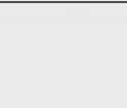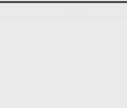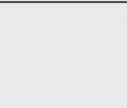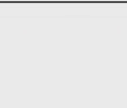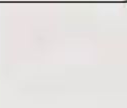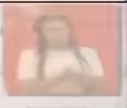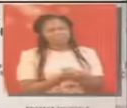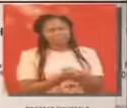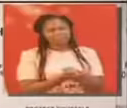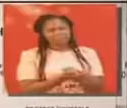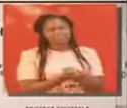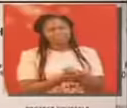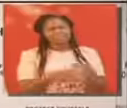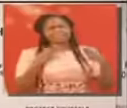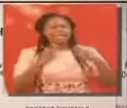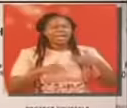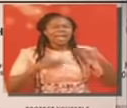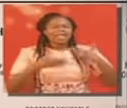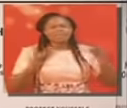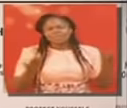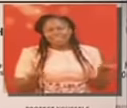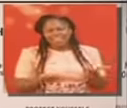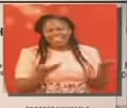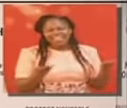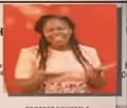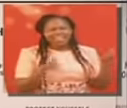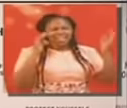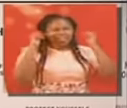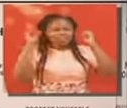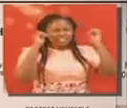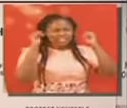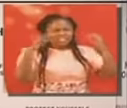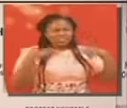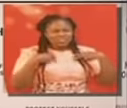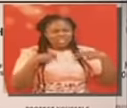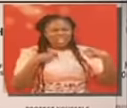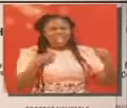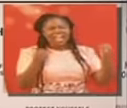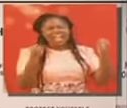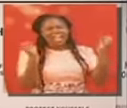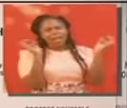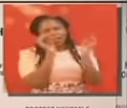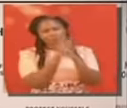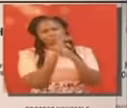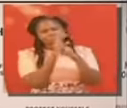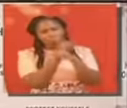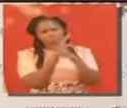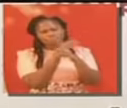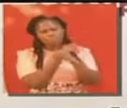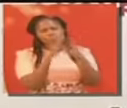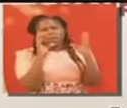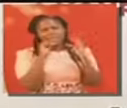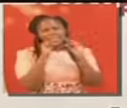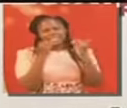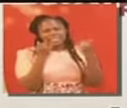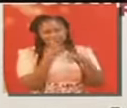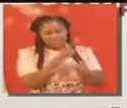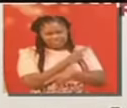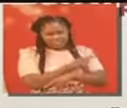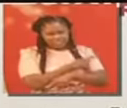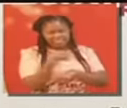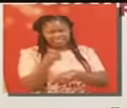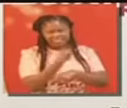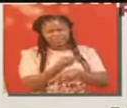It's a pleasure to be here with you again at the Ministry of Health's virtual media conference, where we continue to update you on